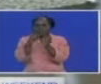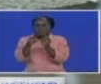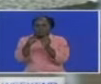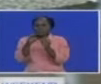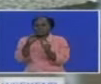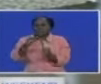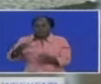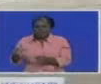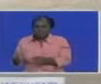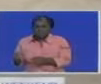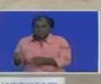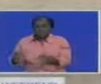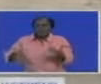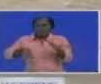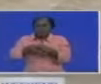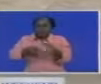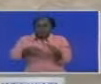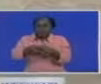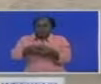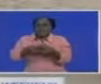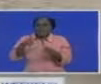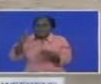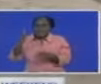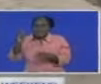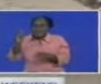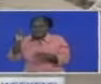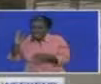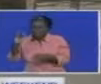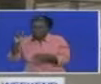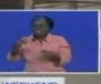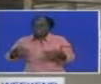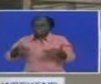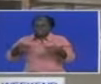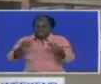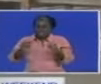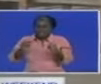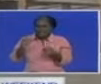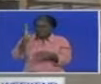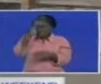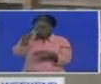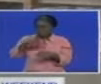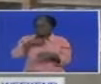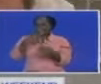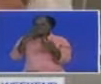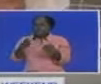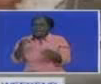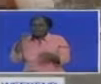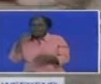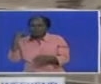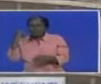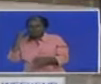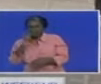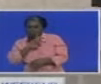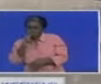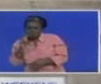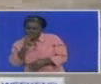for. Football Kenya Federation Chairman Sam Nyamwea Sunday afternoon visited the facility in Nakuru together with his